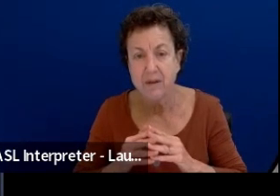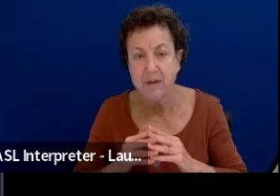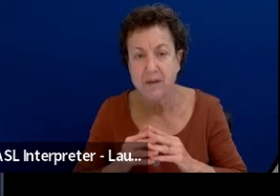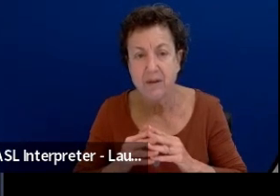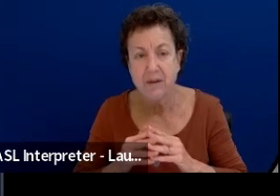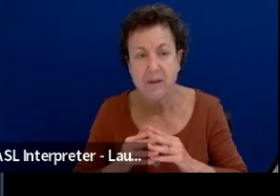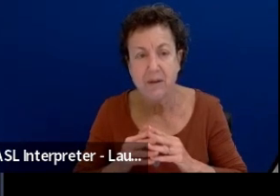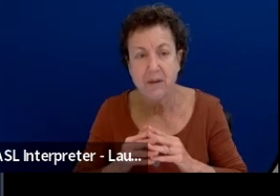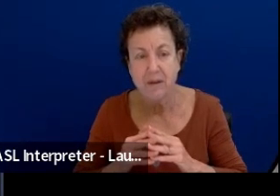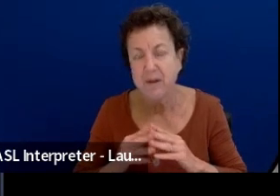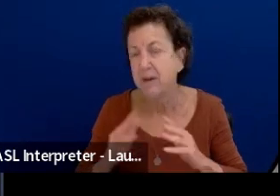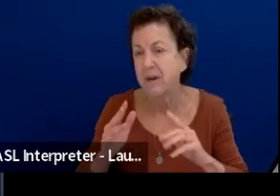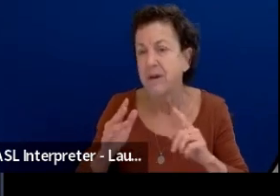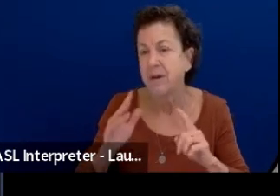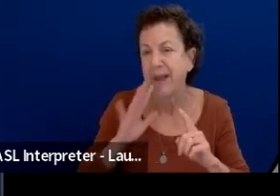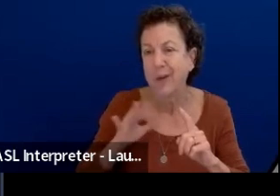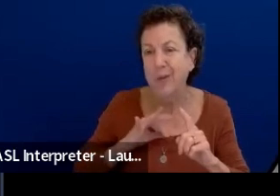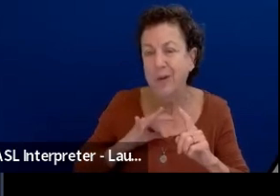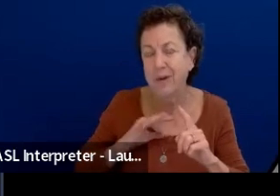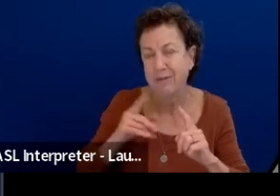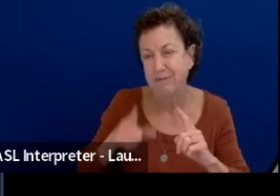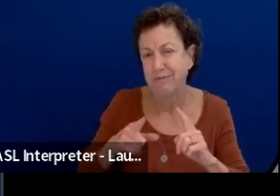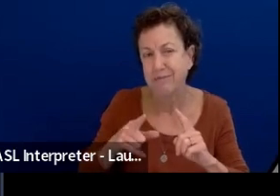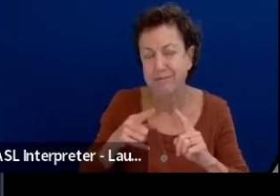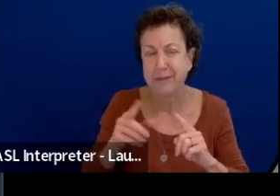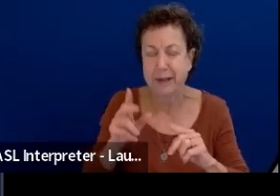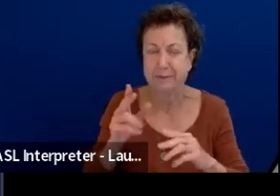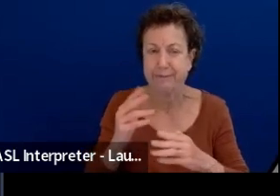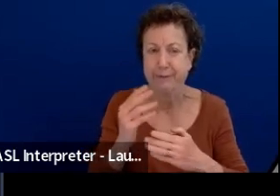So that can be useful for that.